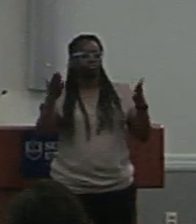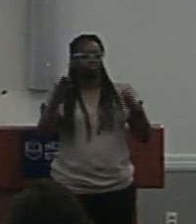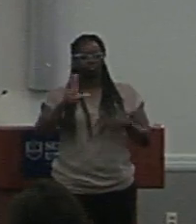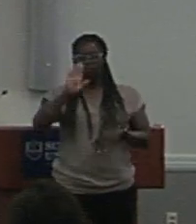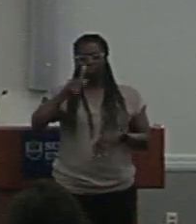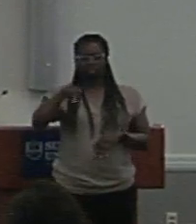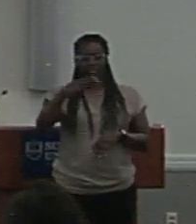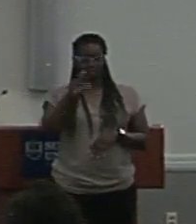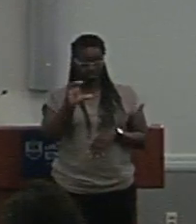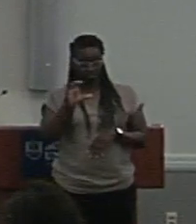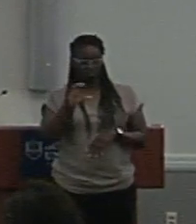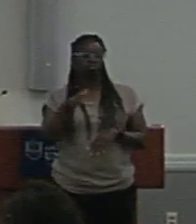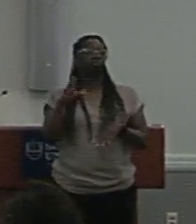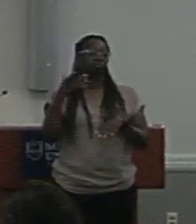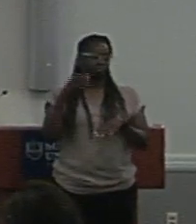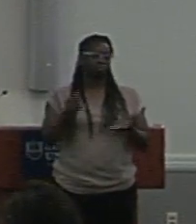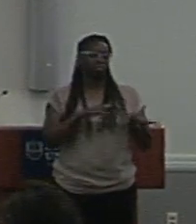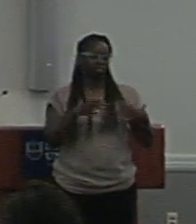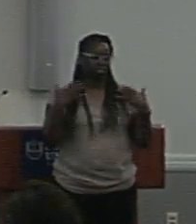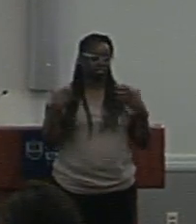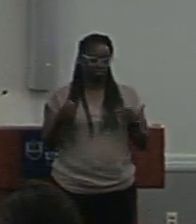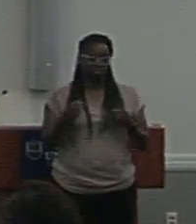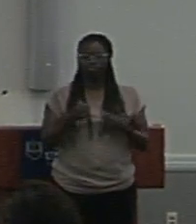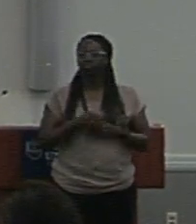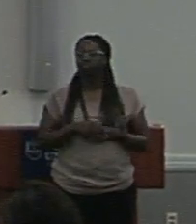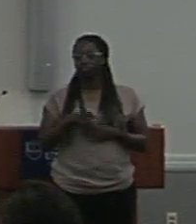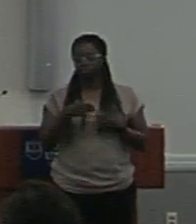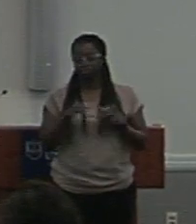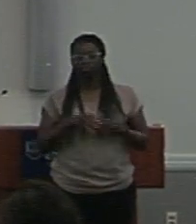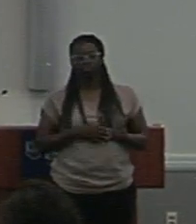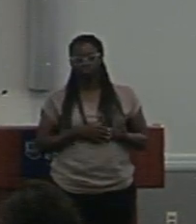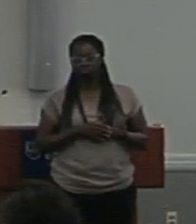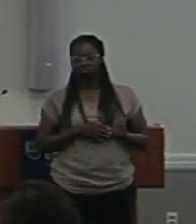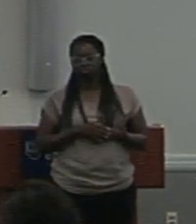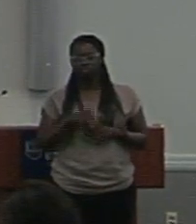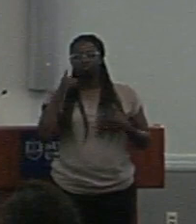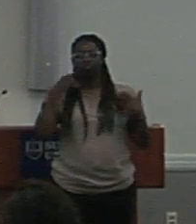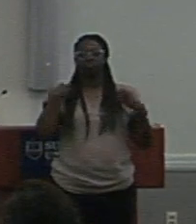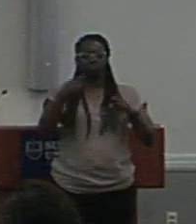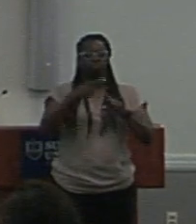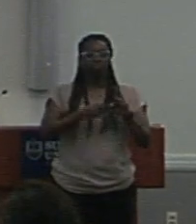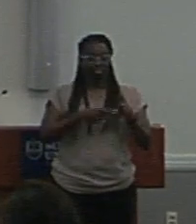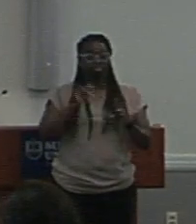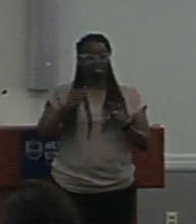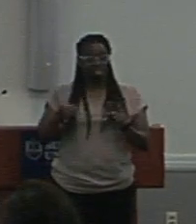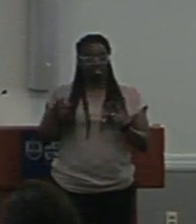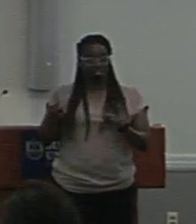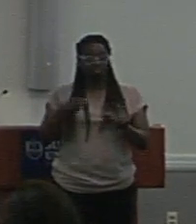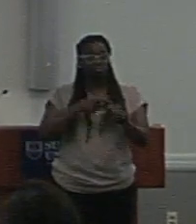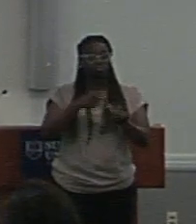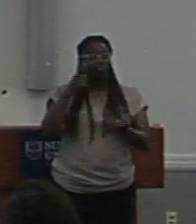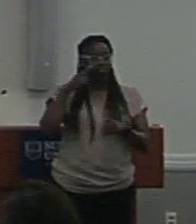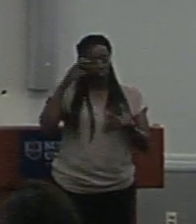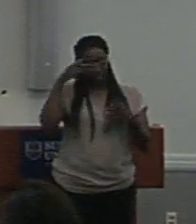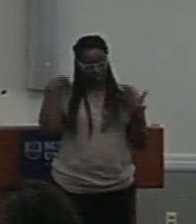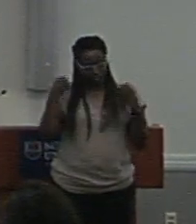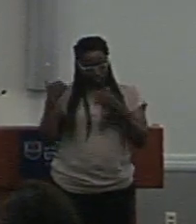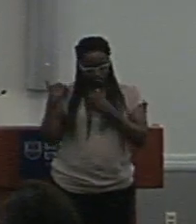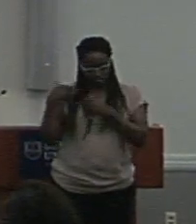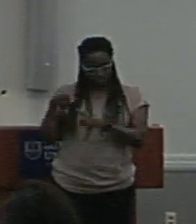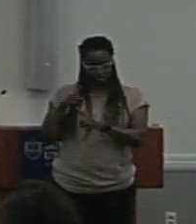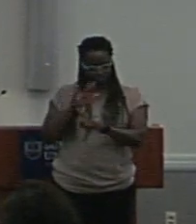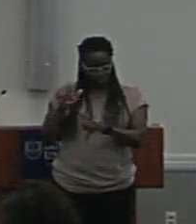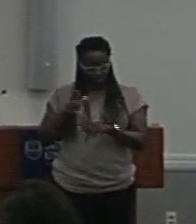also mention that May is Mental Health Month. And as Paul Karen mentioned, he is really our strong advocate on the board for mental